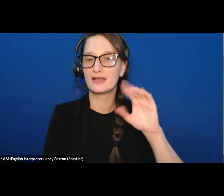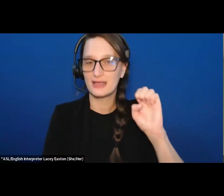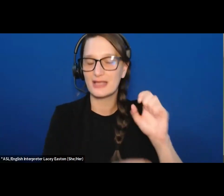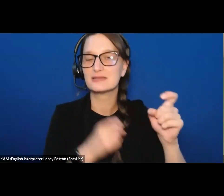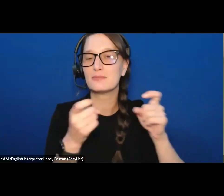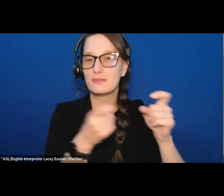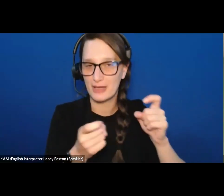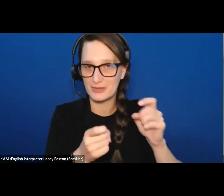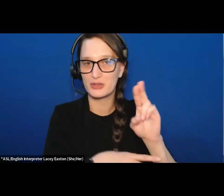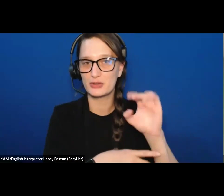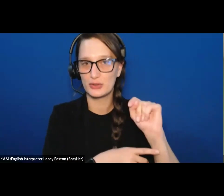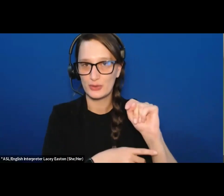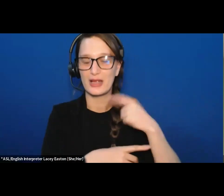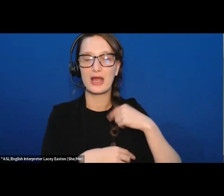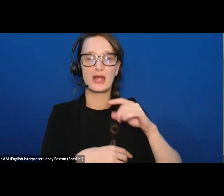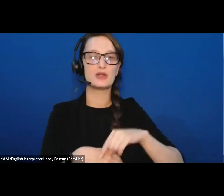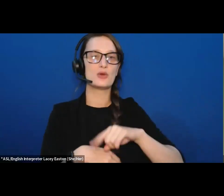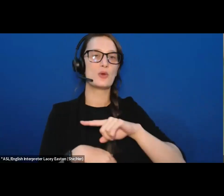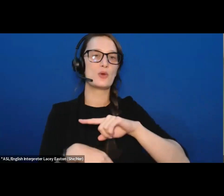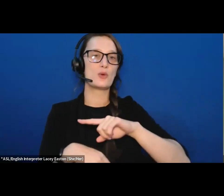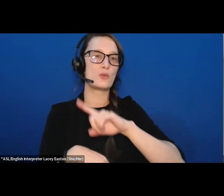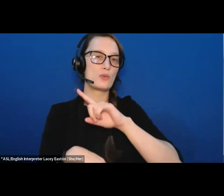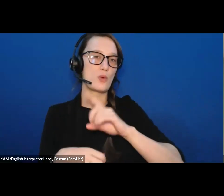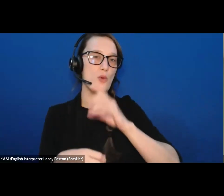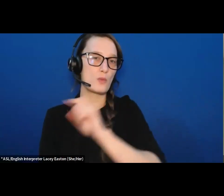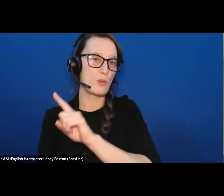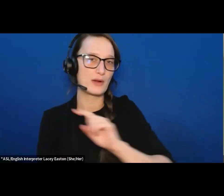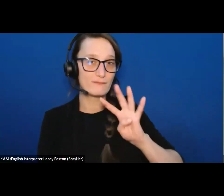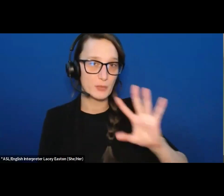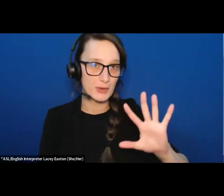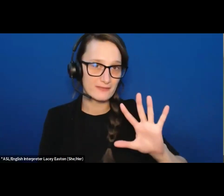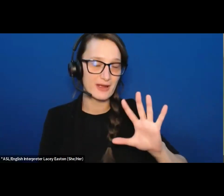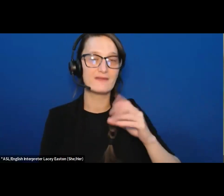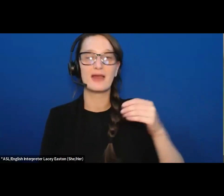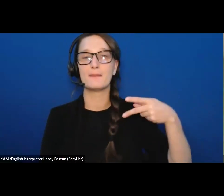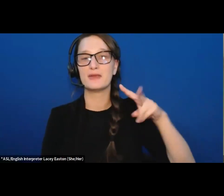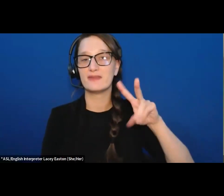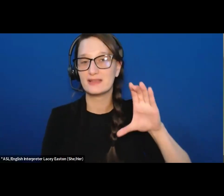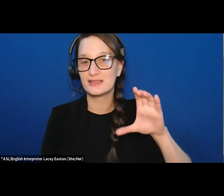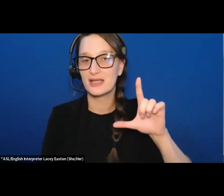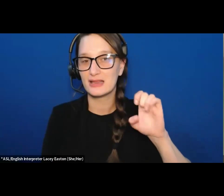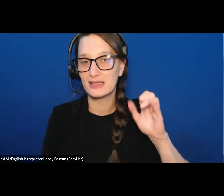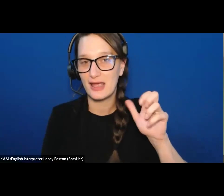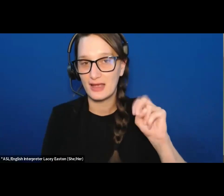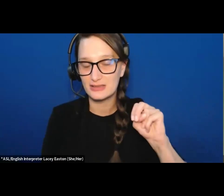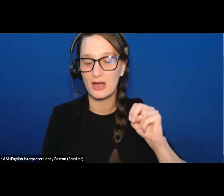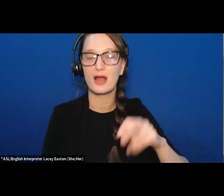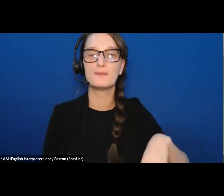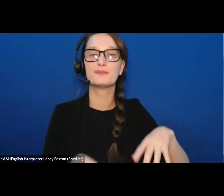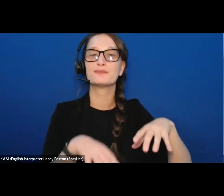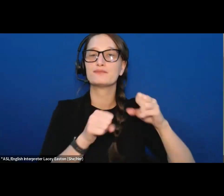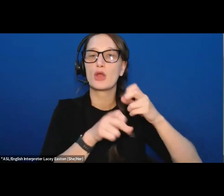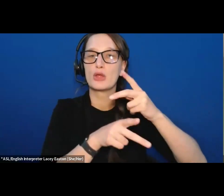25s, 340, 1 to 45s. We have the PDC liaison, the conservatorship